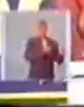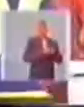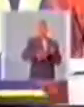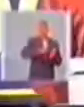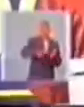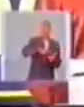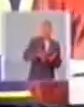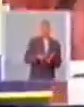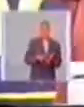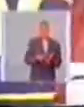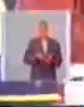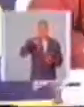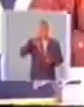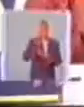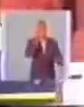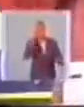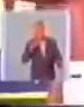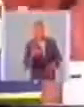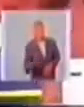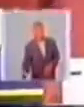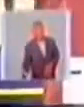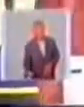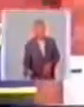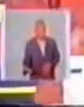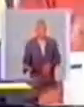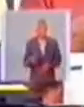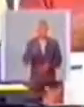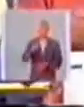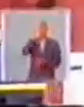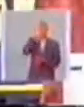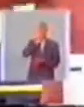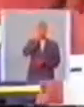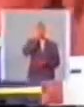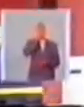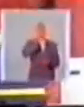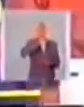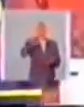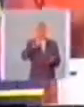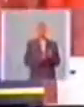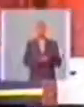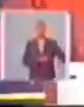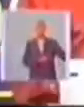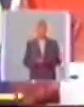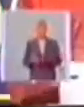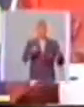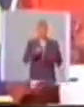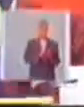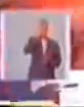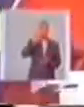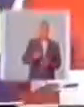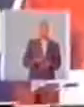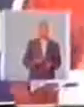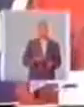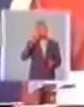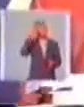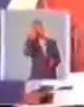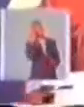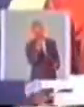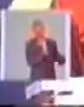niema. And the Israel forno. Ye can't so form a tithe in Amrano. Omachia says a sanyamano and ye did your tithe. Ye no mkofa